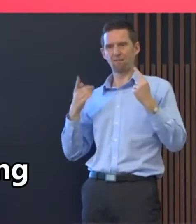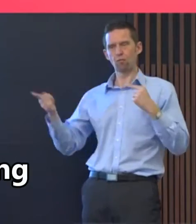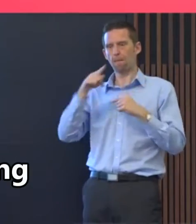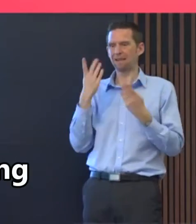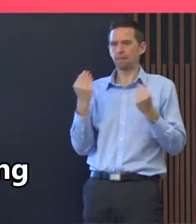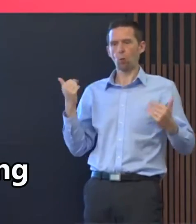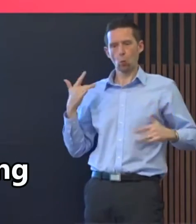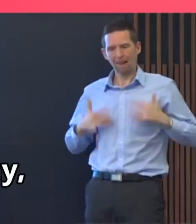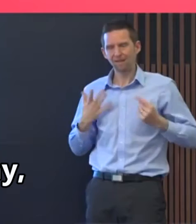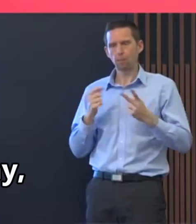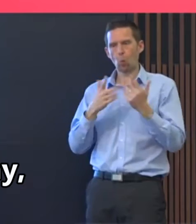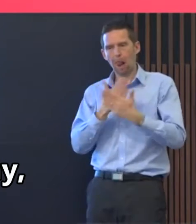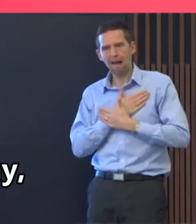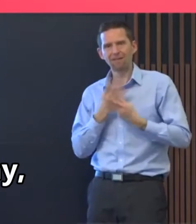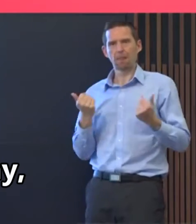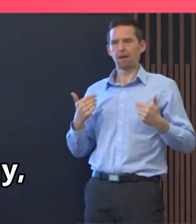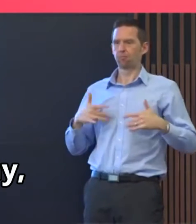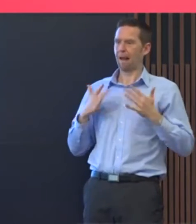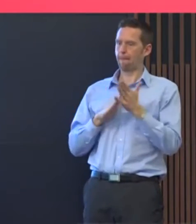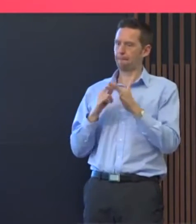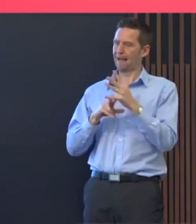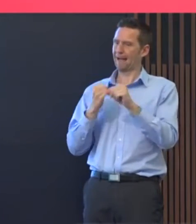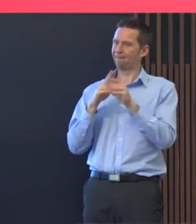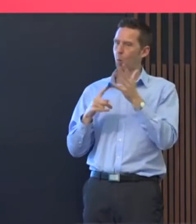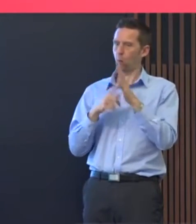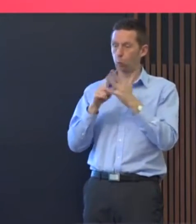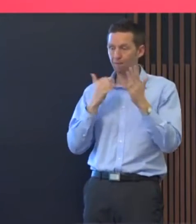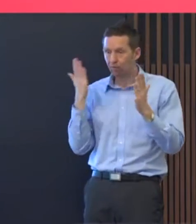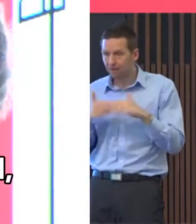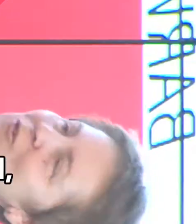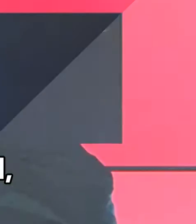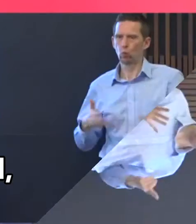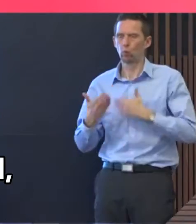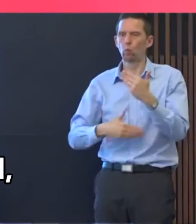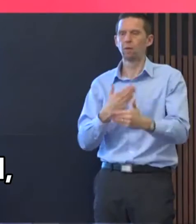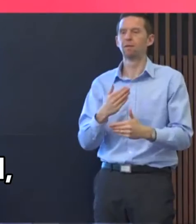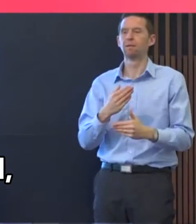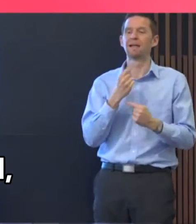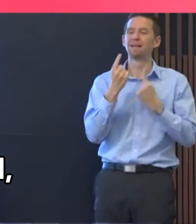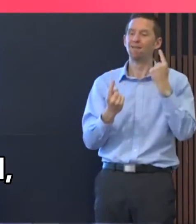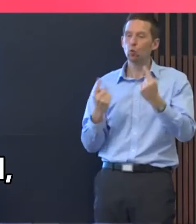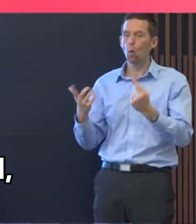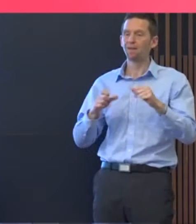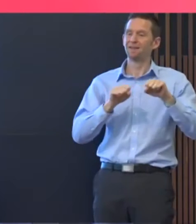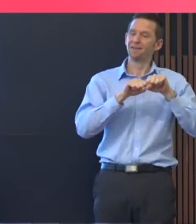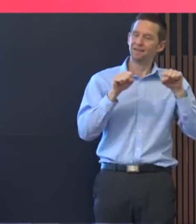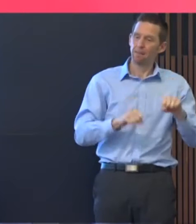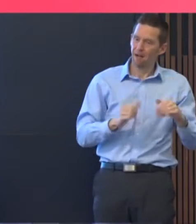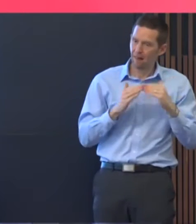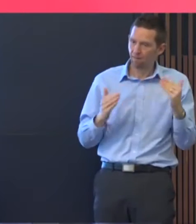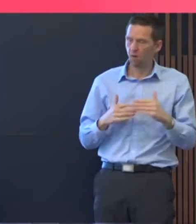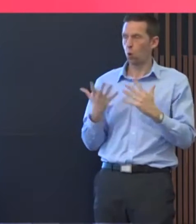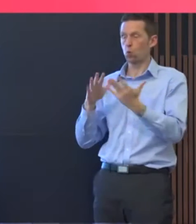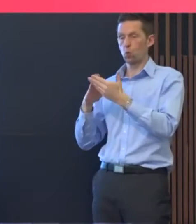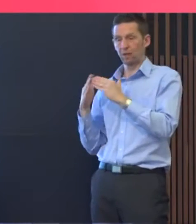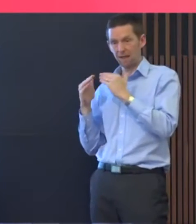you know, somewhere to love, something meaningful to do each day, you know, food in the belly. Individual, a systemic level, a